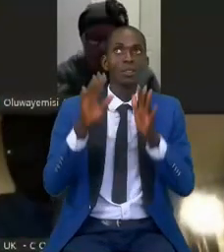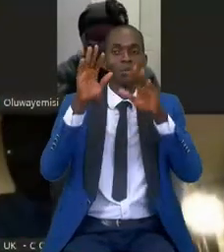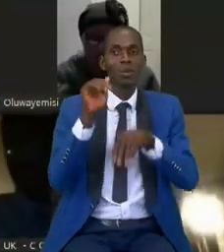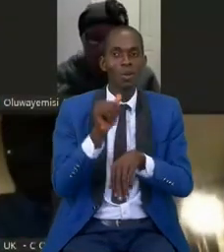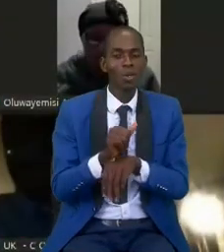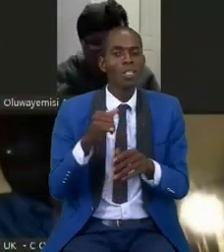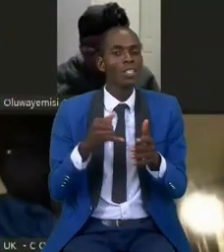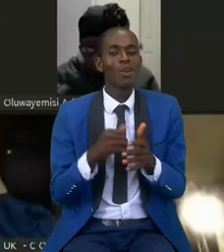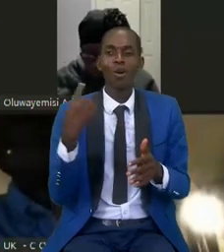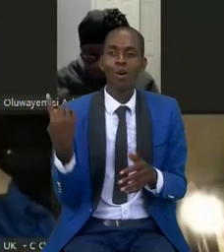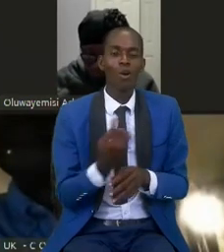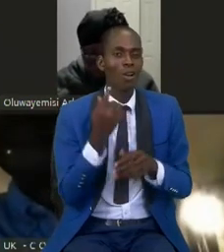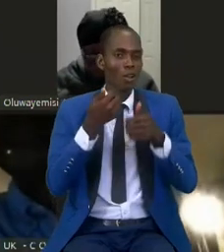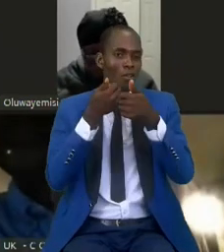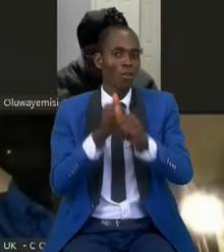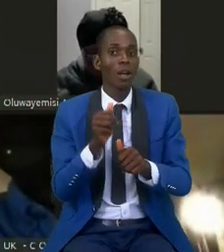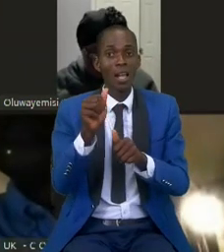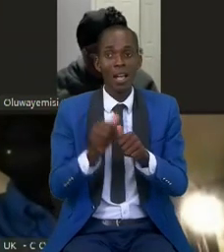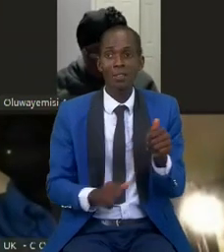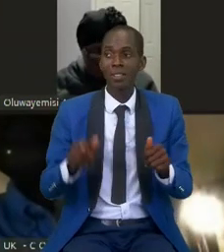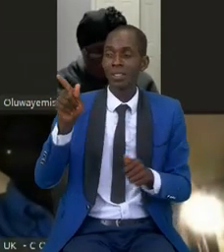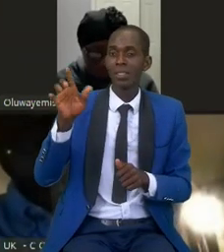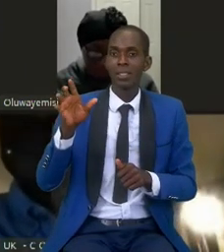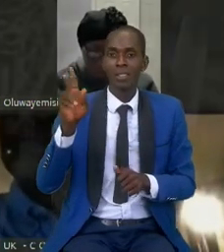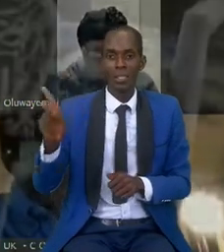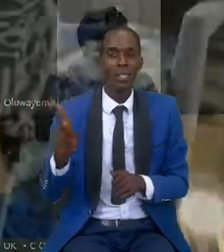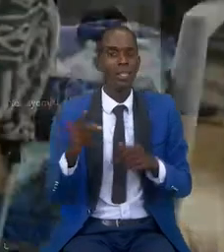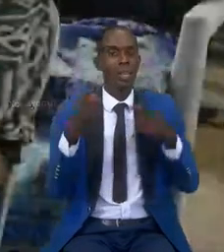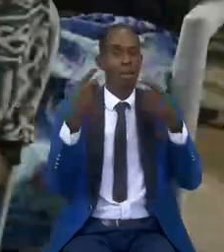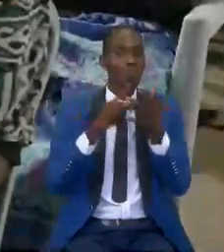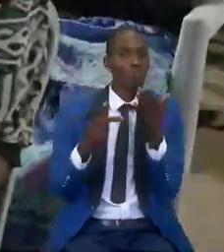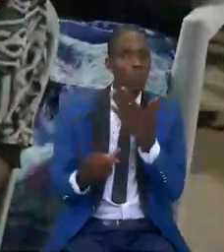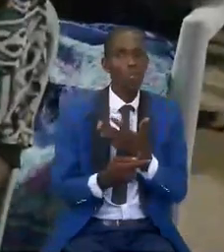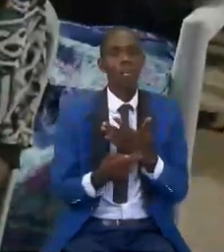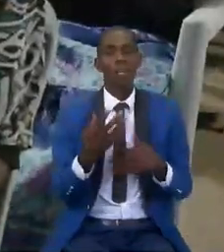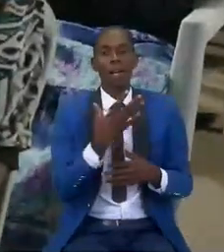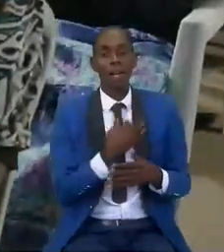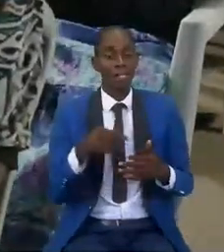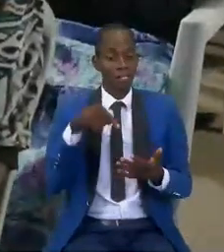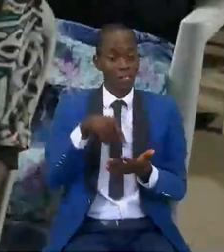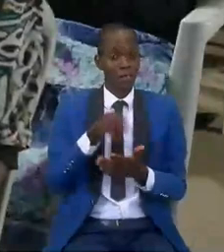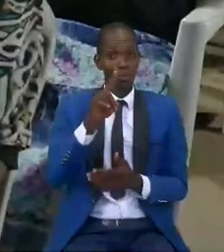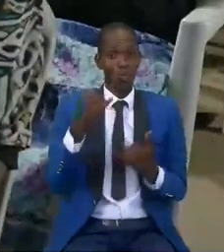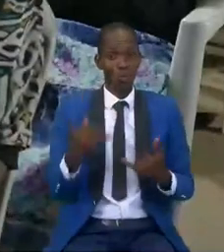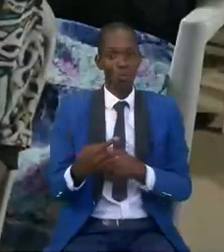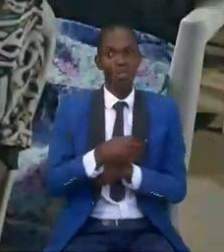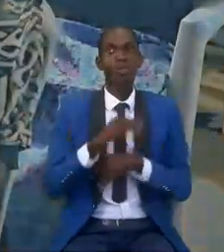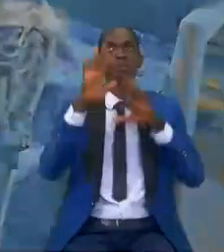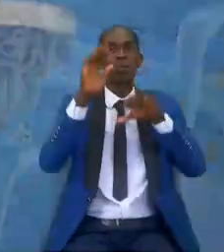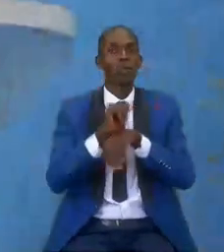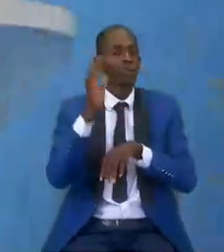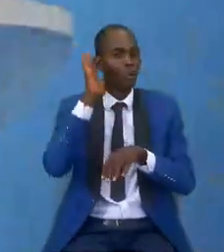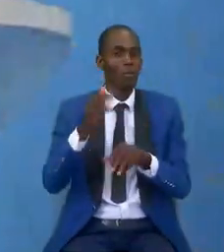and this one today Miracles will follow and I'm looking I'm calling on Mr